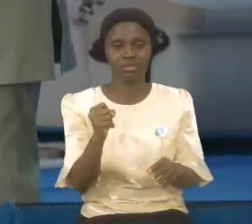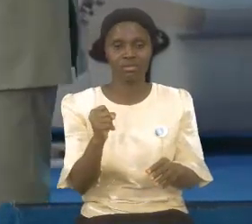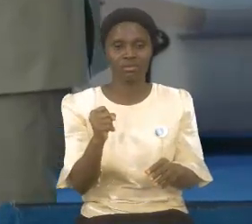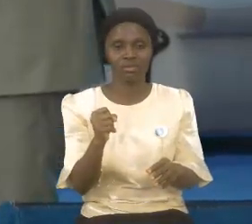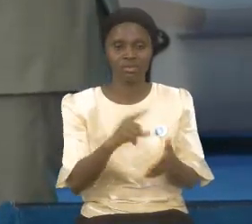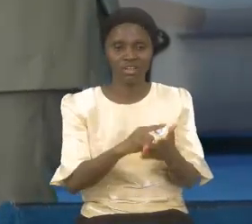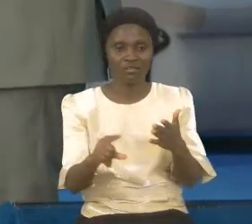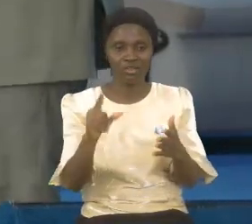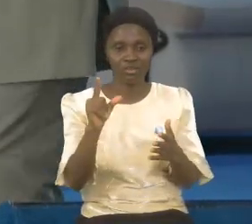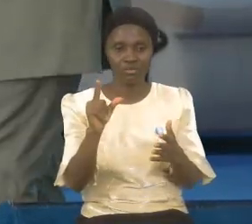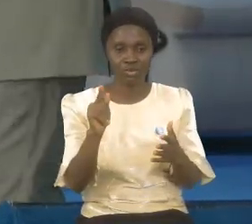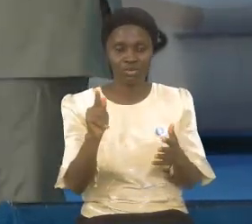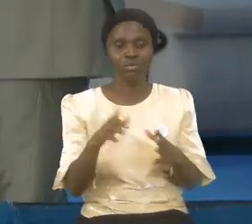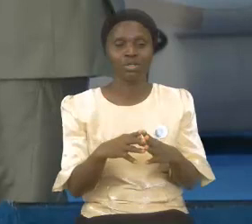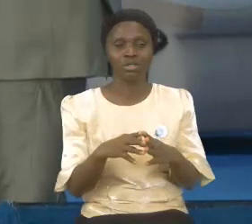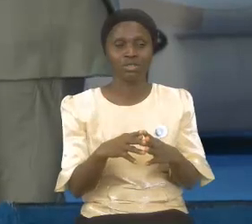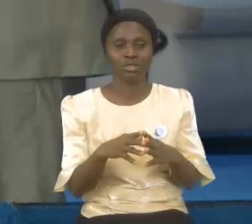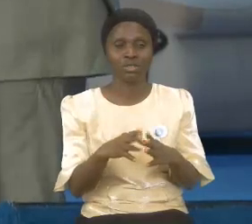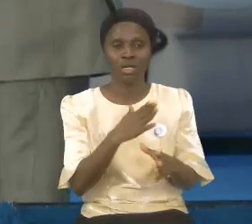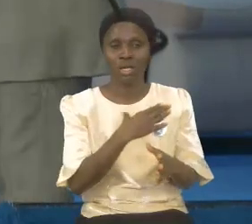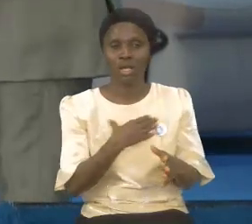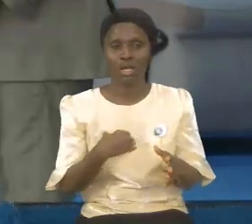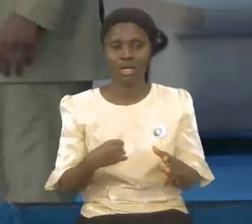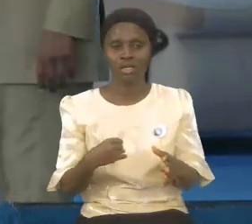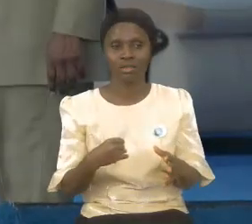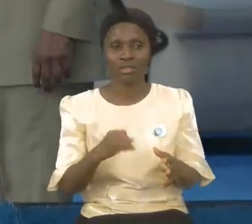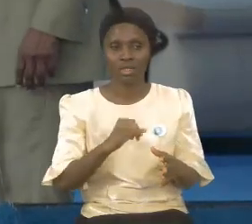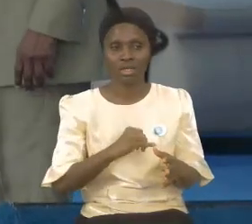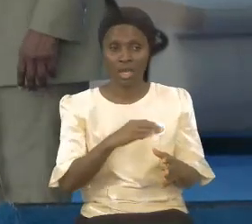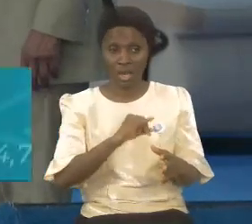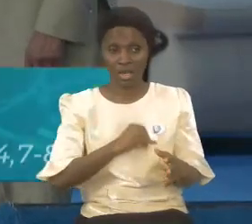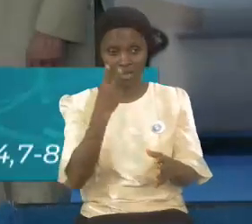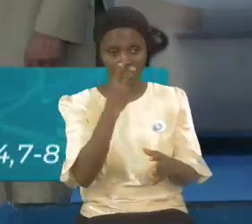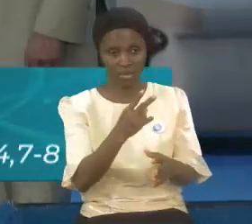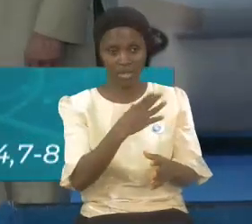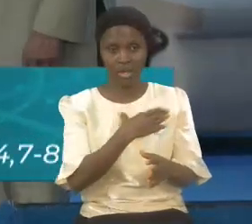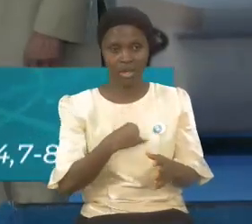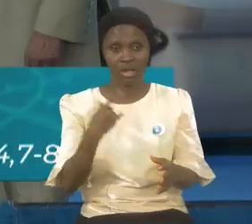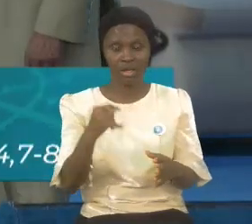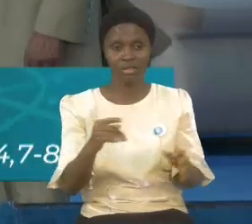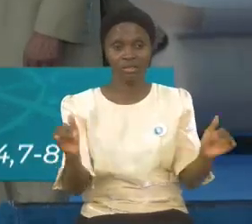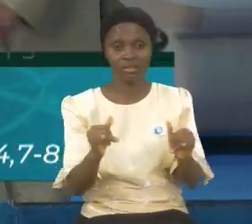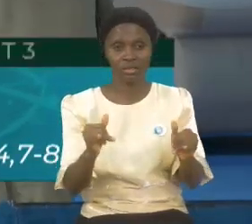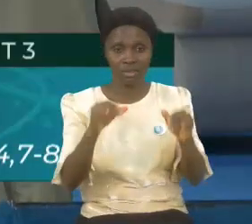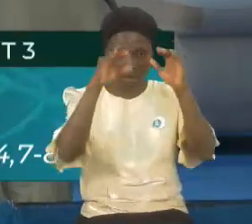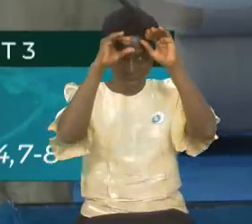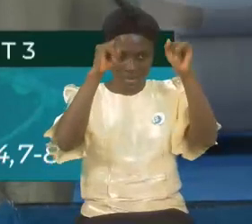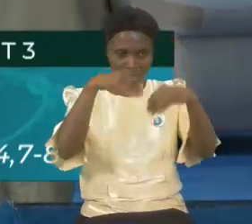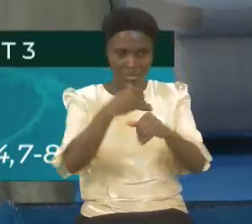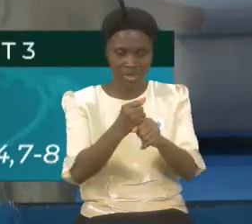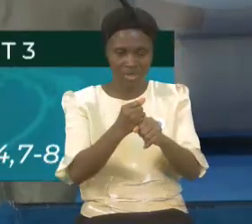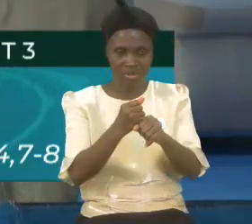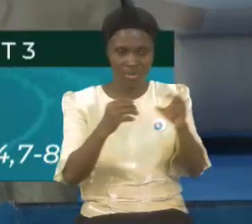verse 21, I beheld, and the same hand made war with